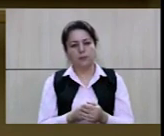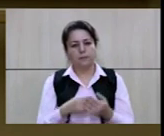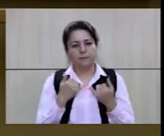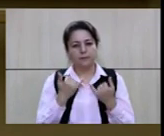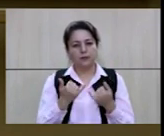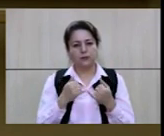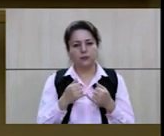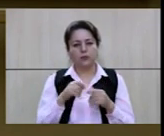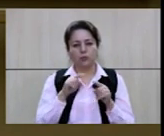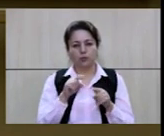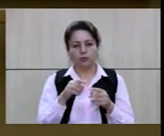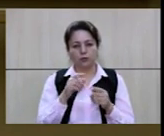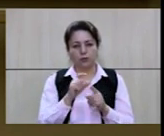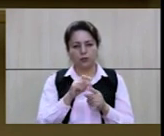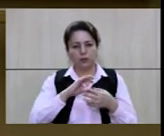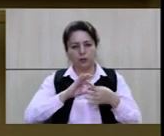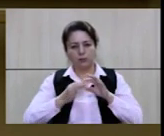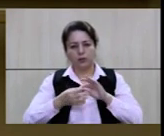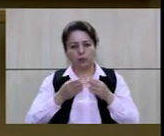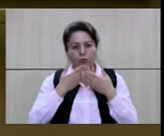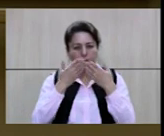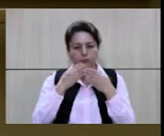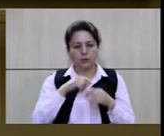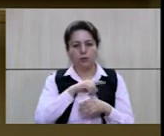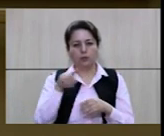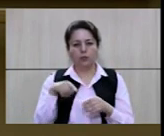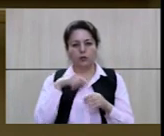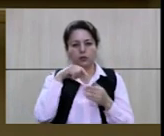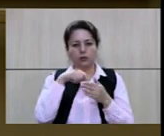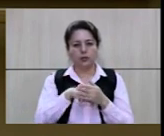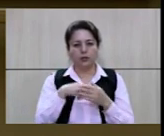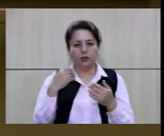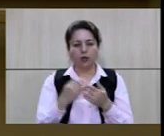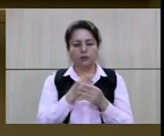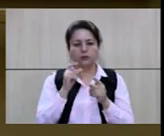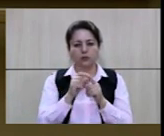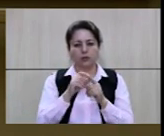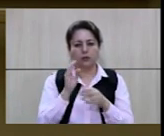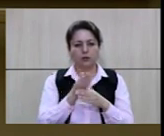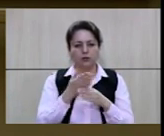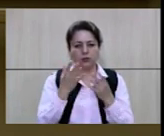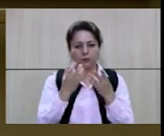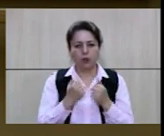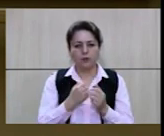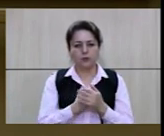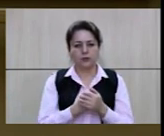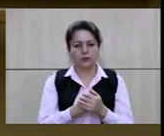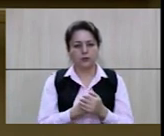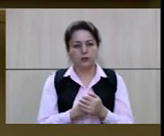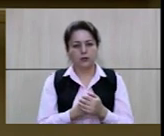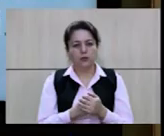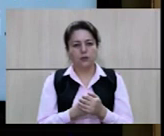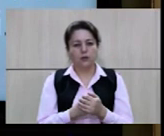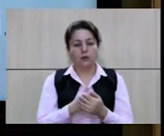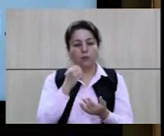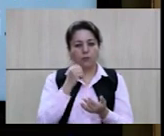Endi ushbu gaplarni o'qiymiz va ularning ichidagi yangi so'zlarni ajratib olamiz.